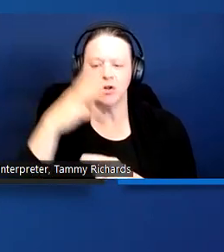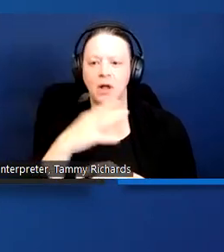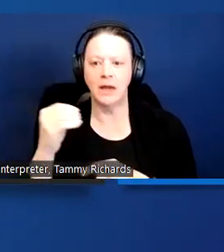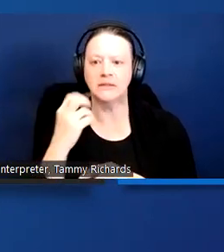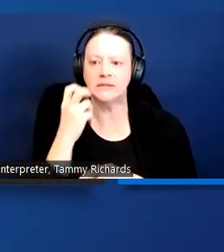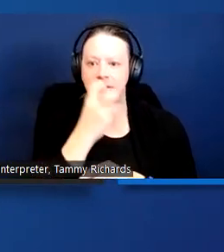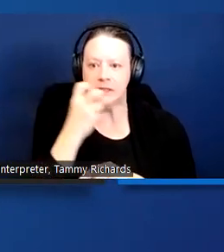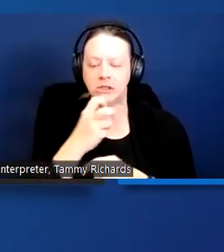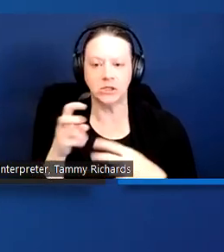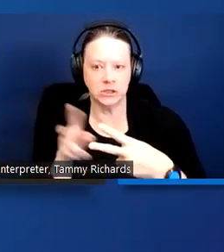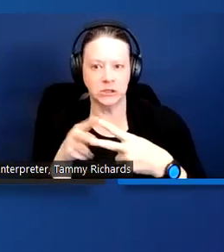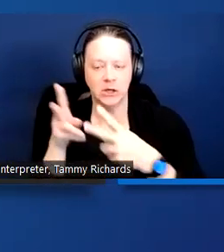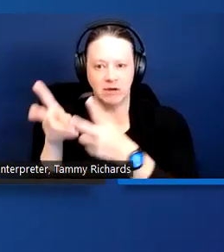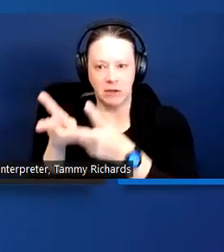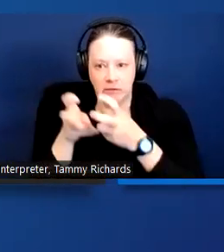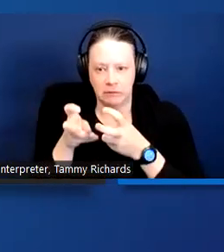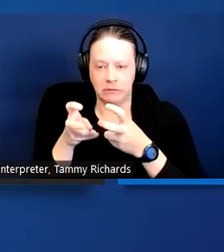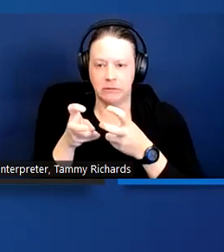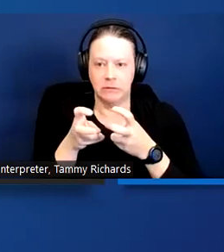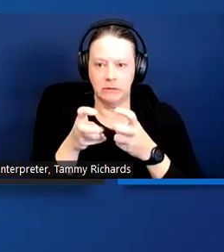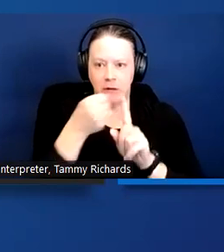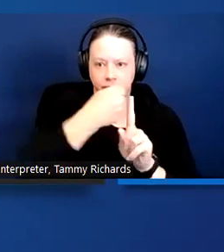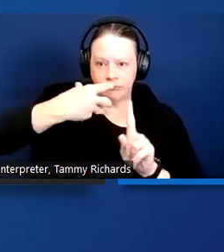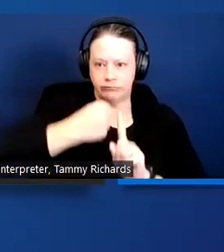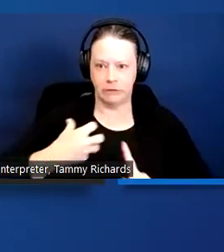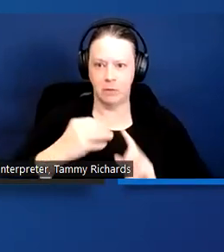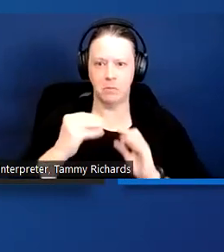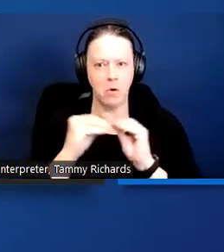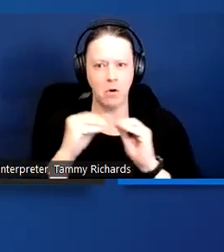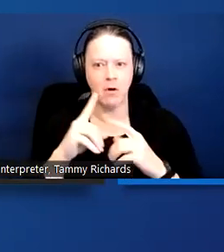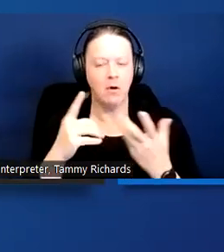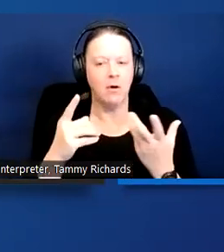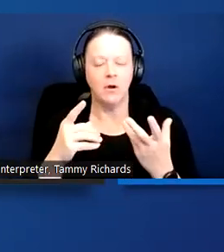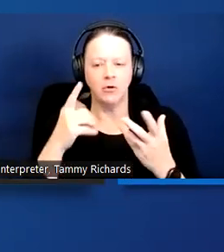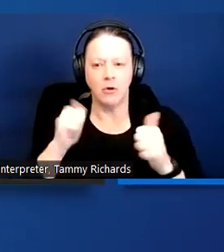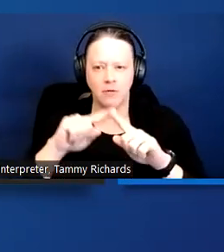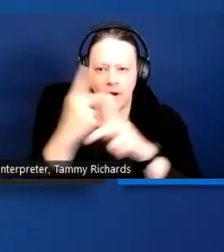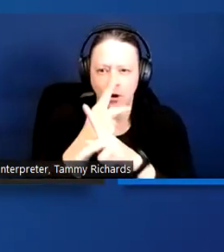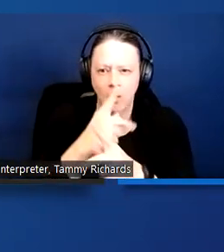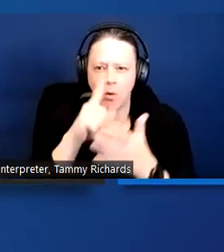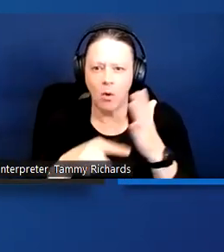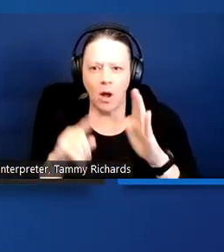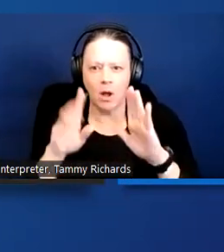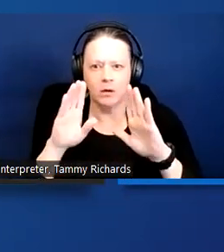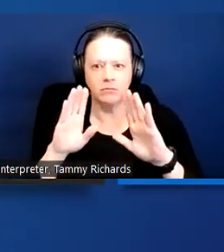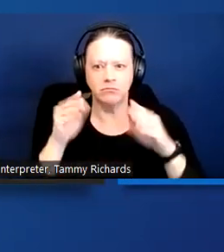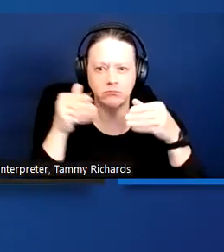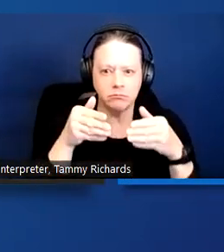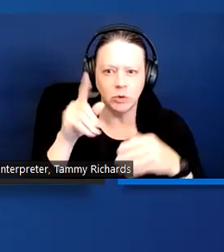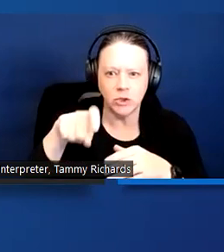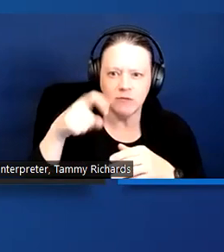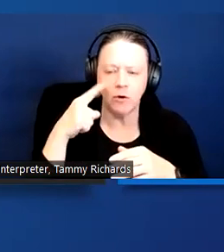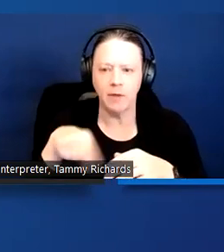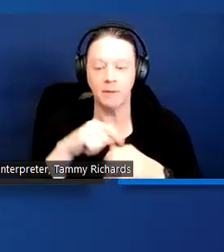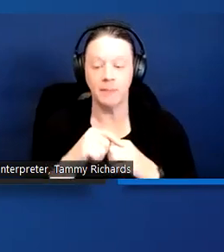separated out from the other areas to give more focus on what is needed for those. So in terms of visual, that's things like